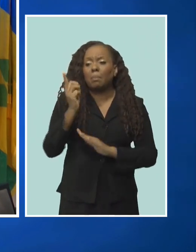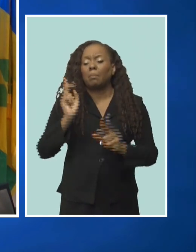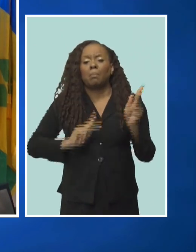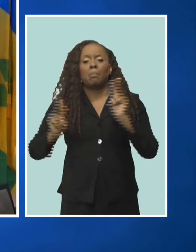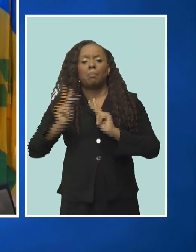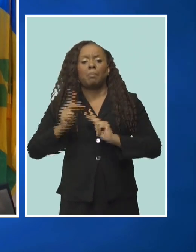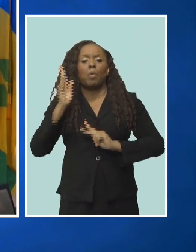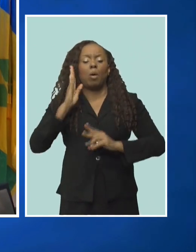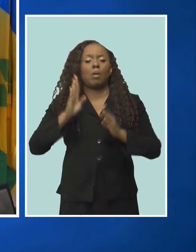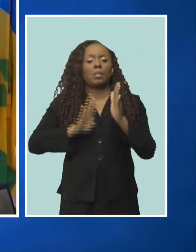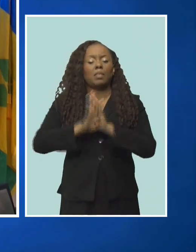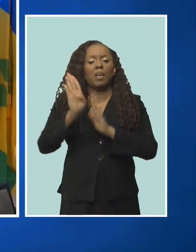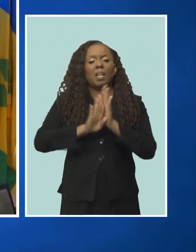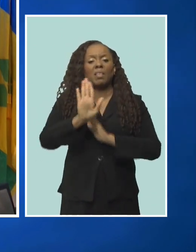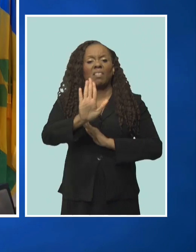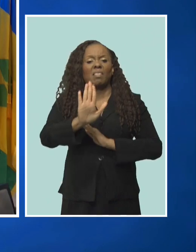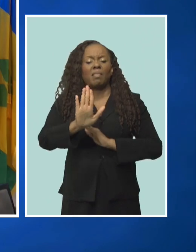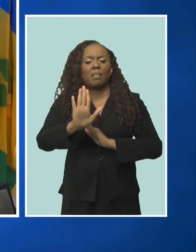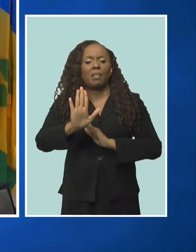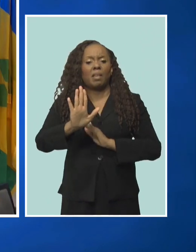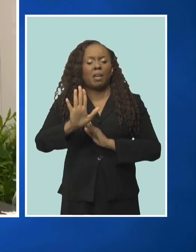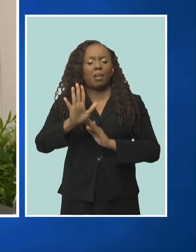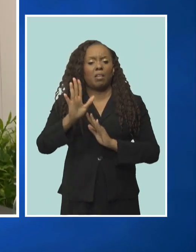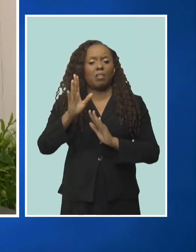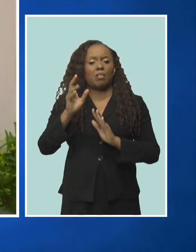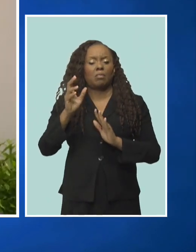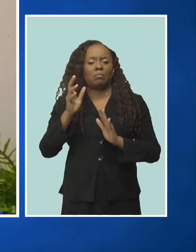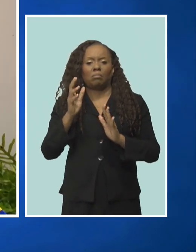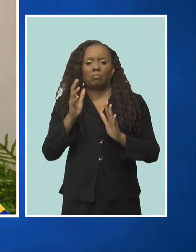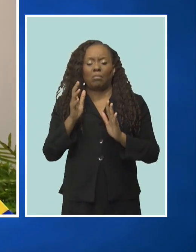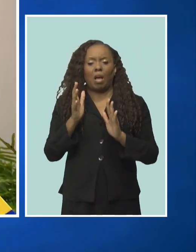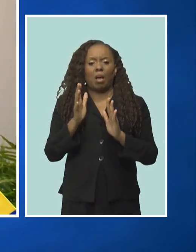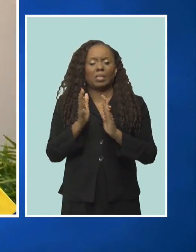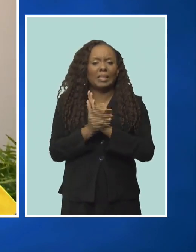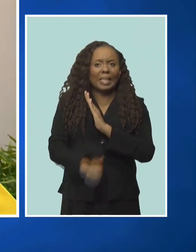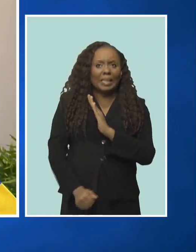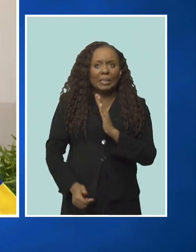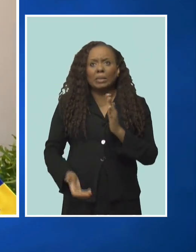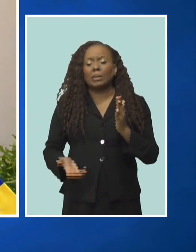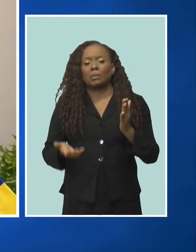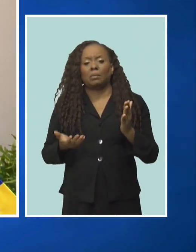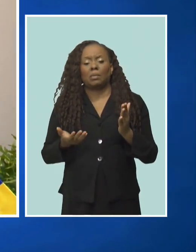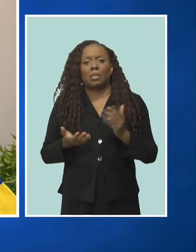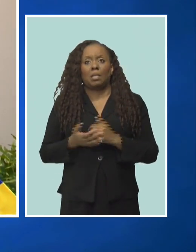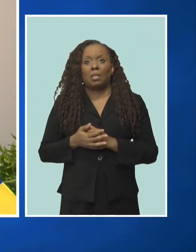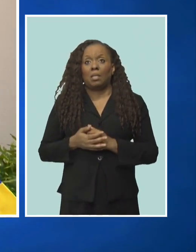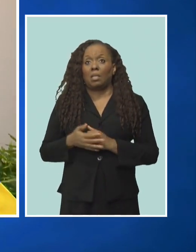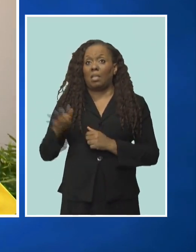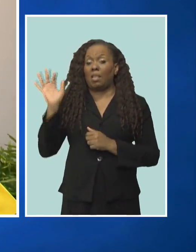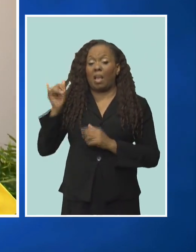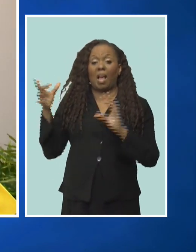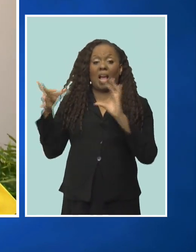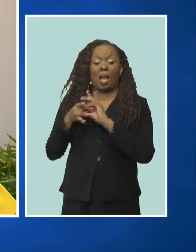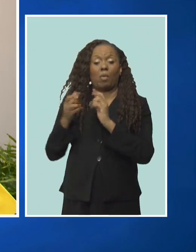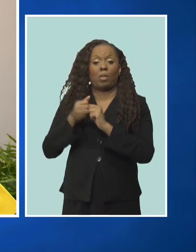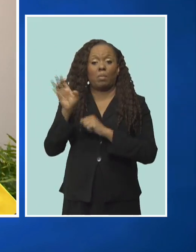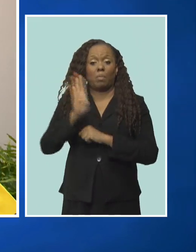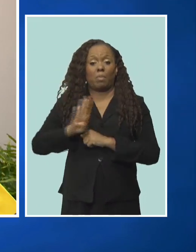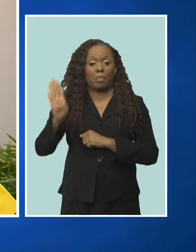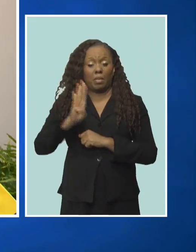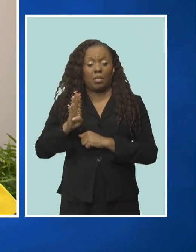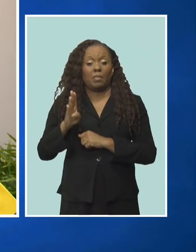is important in the whole equation. CAF has been a partner with Barbados for over 10 years. Anesta